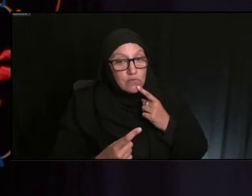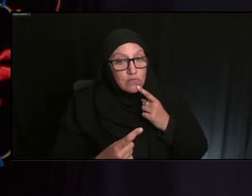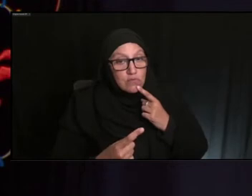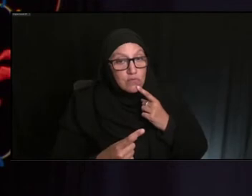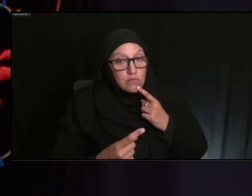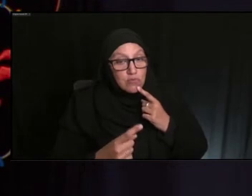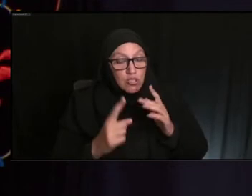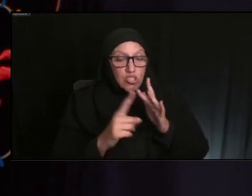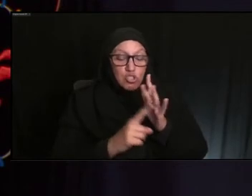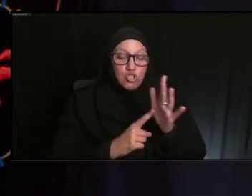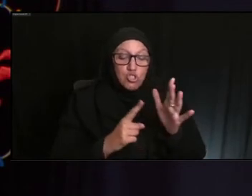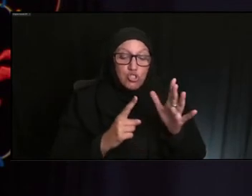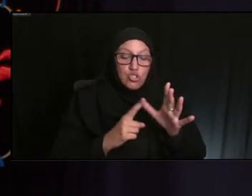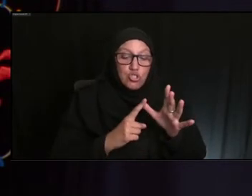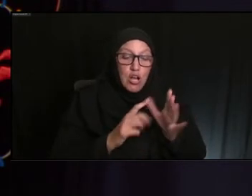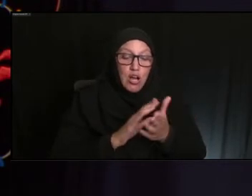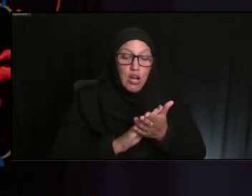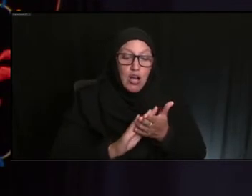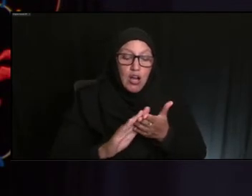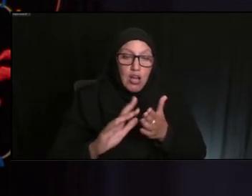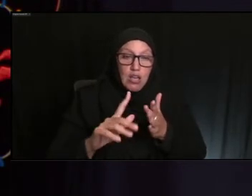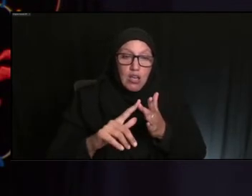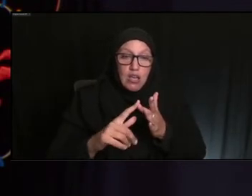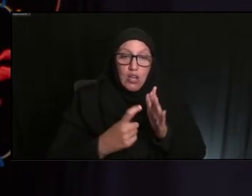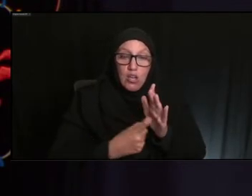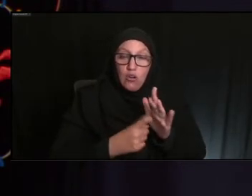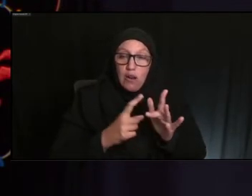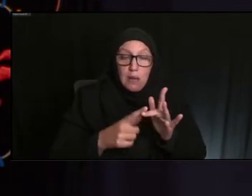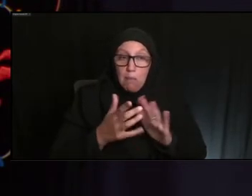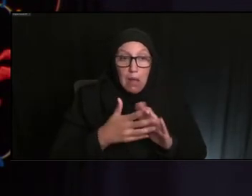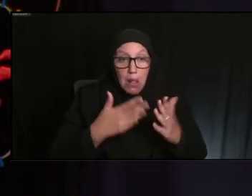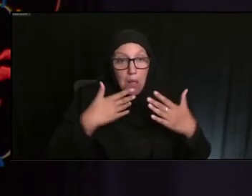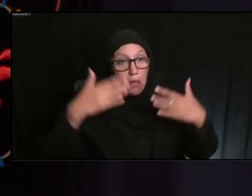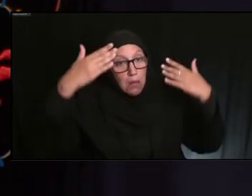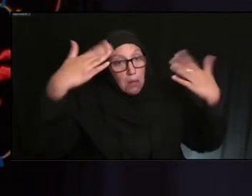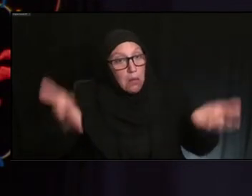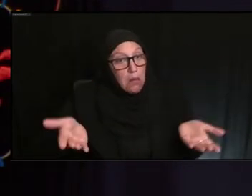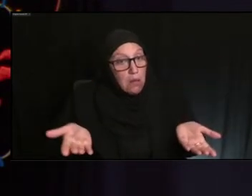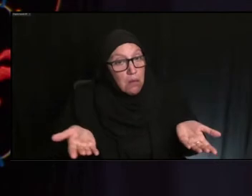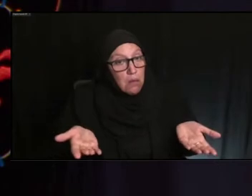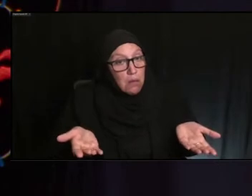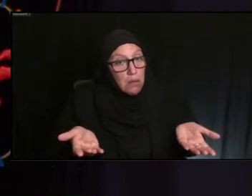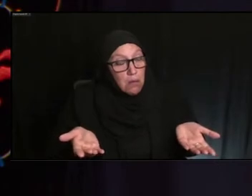know. A man comes up to Imam al-Sadiq alayhi salam.